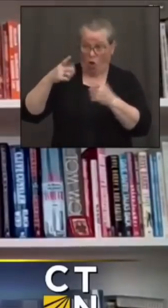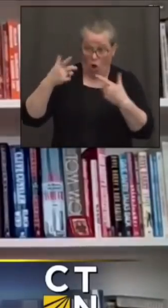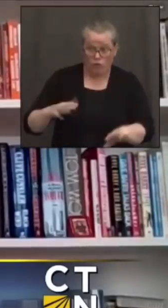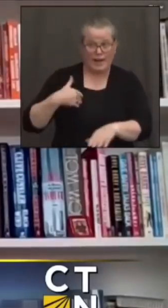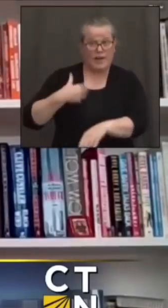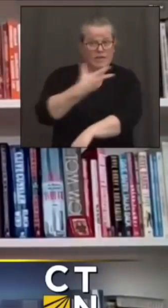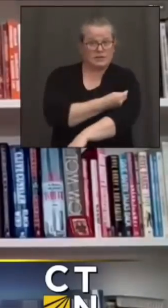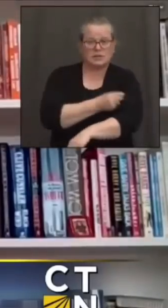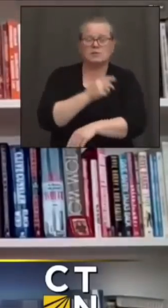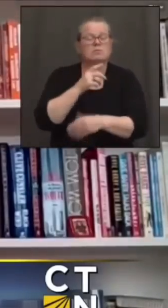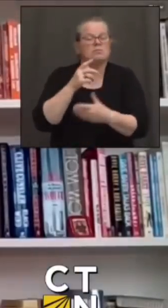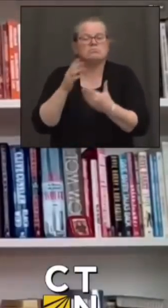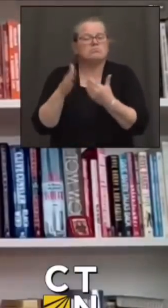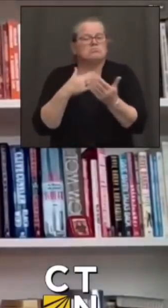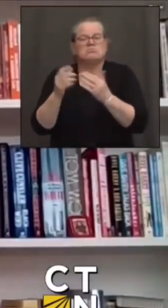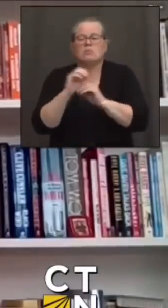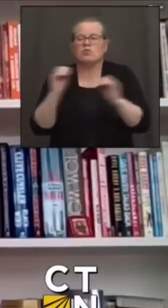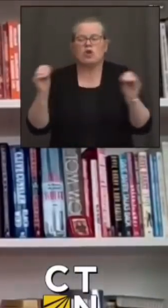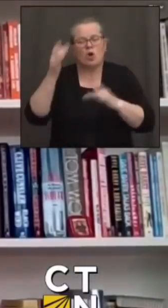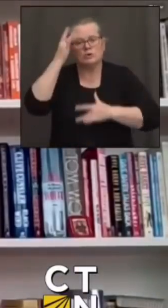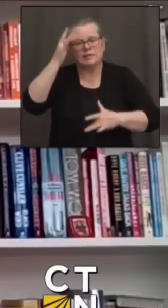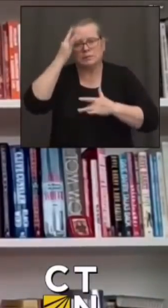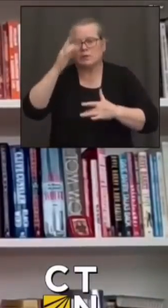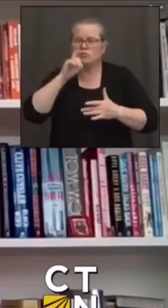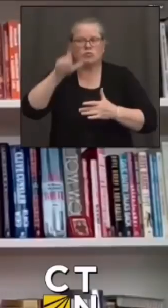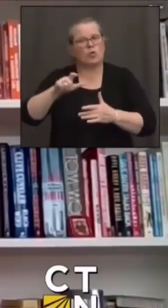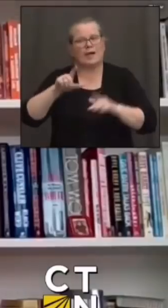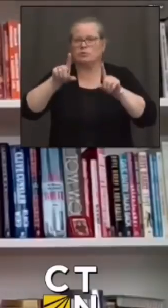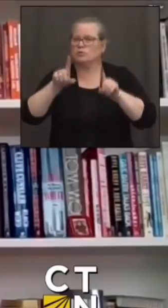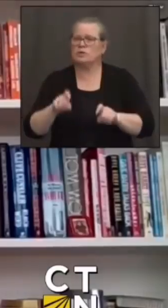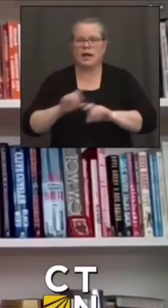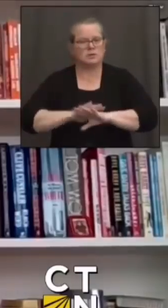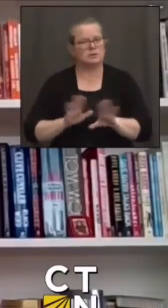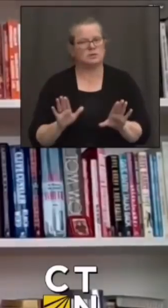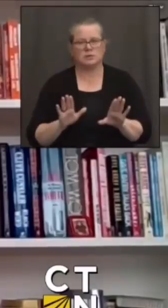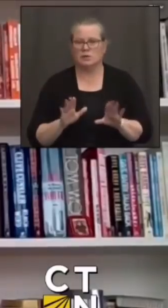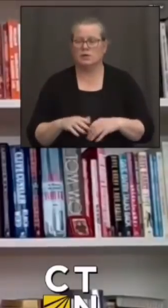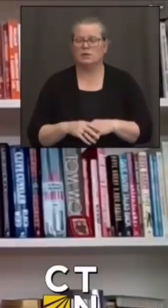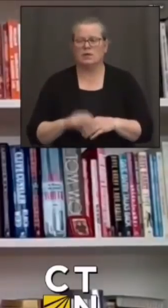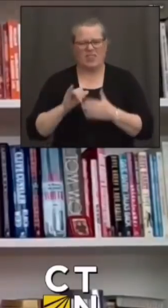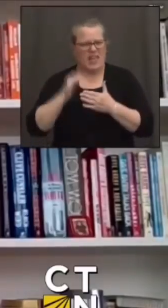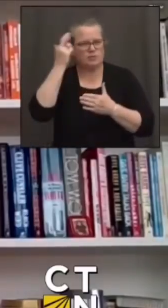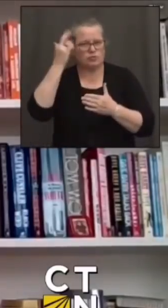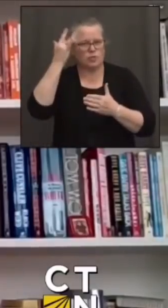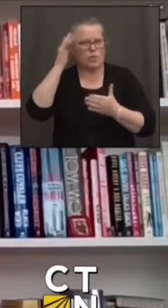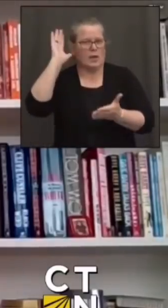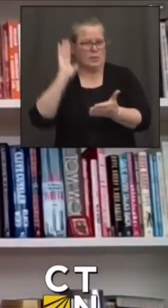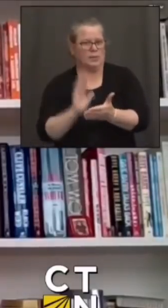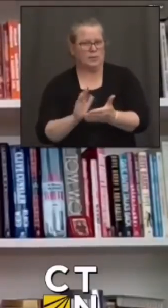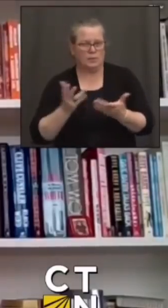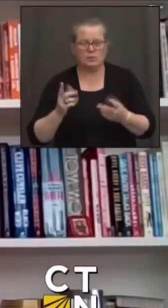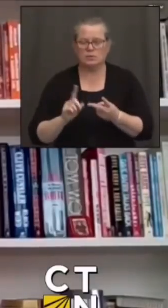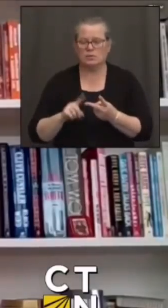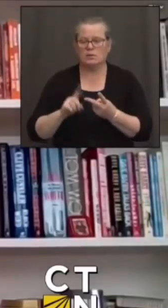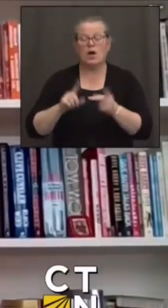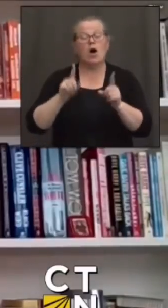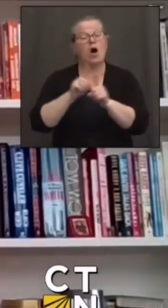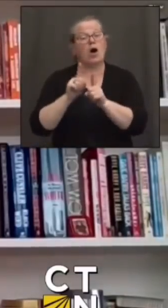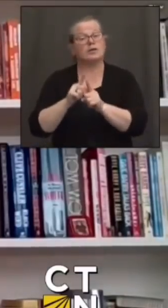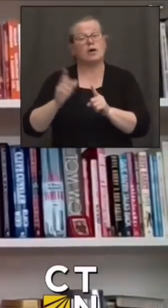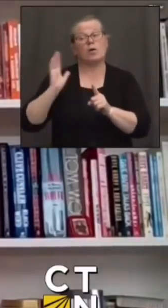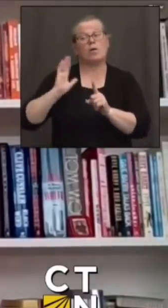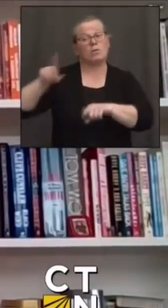another one of the reasons why we're seeing our test volumes go down. Also, a lot of our testing was surveillance testing in nursing